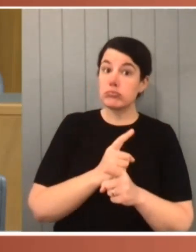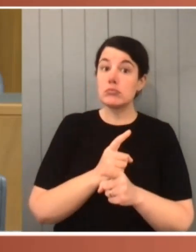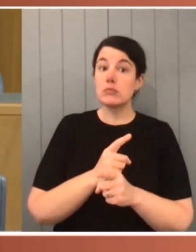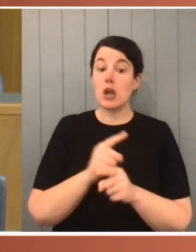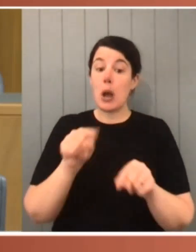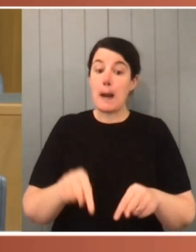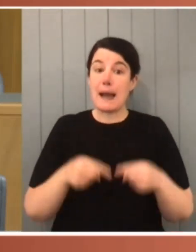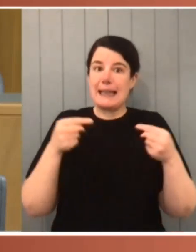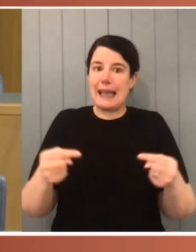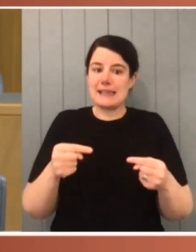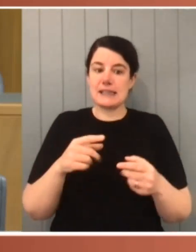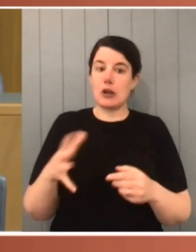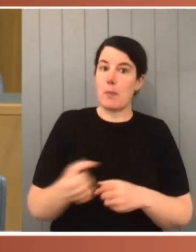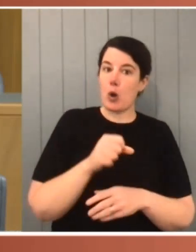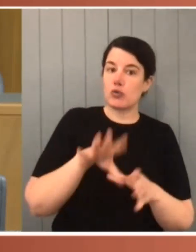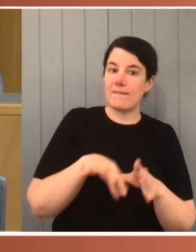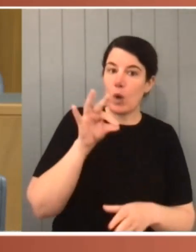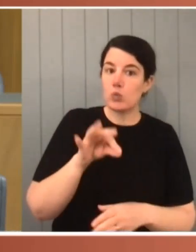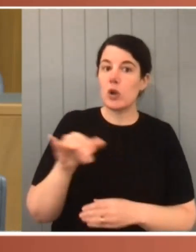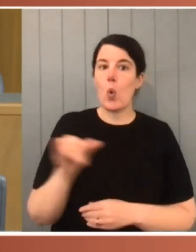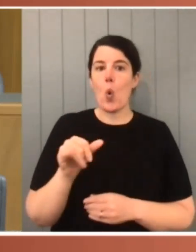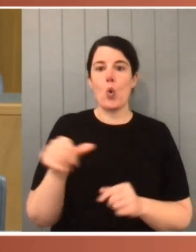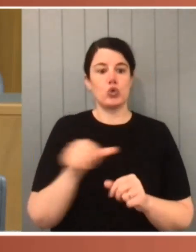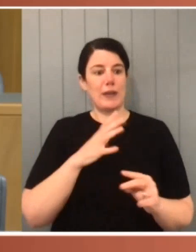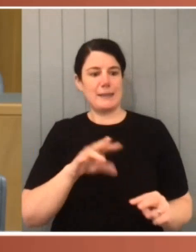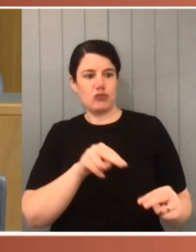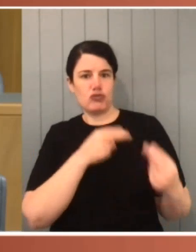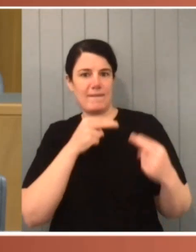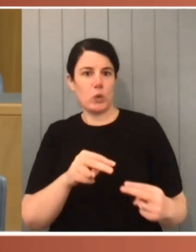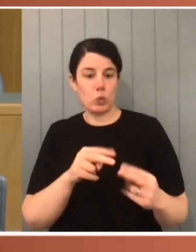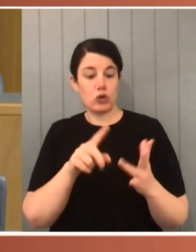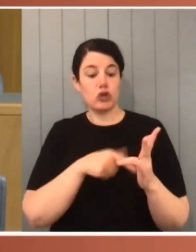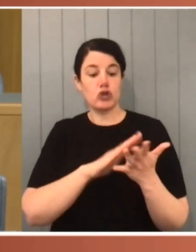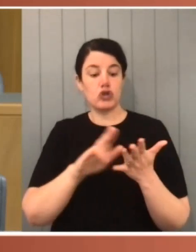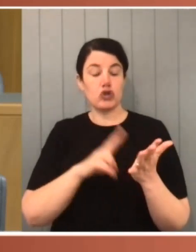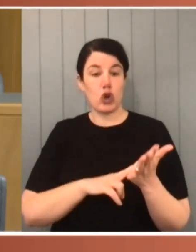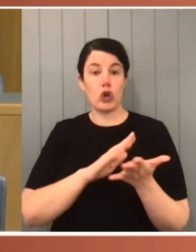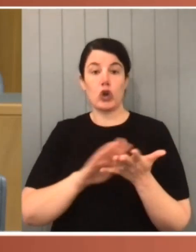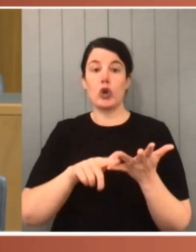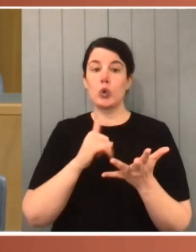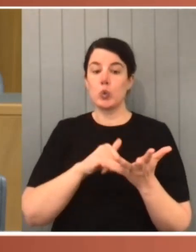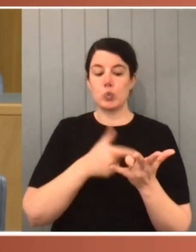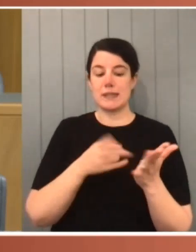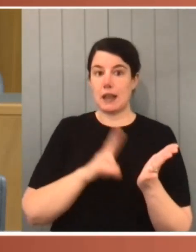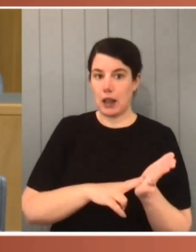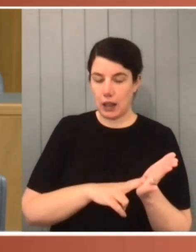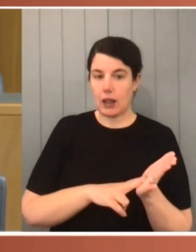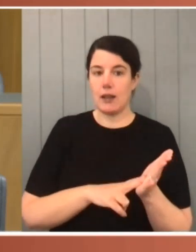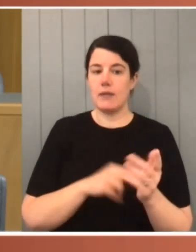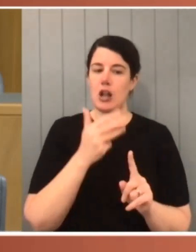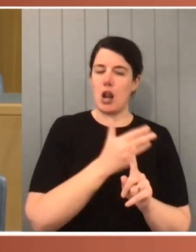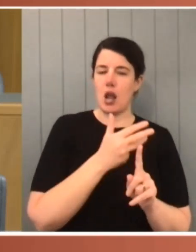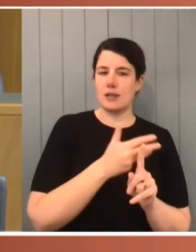compulsory voting or believed it ought to be reviewed were John Hewson, federal leader, 1990 to